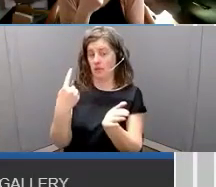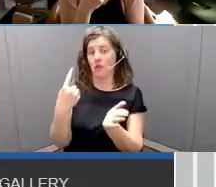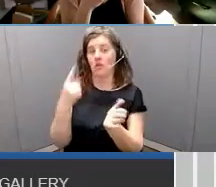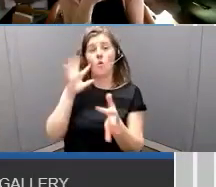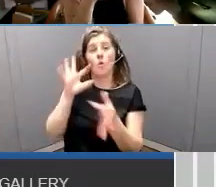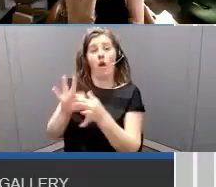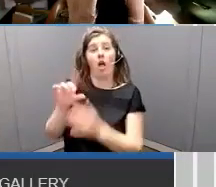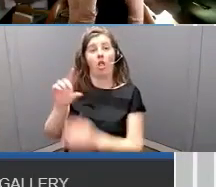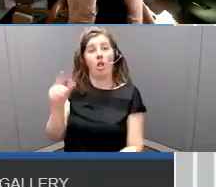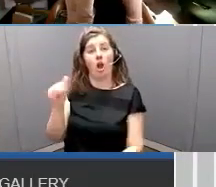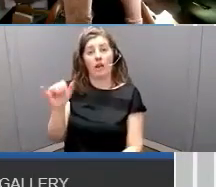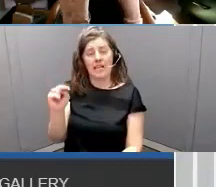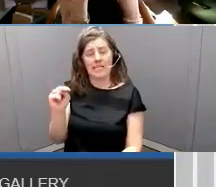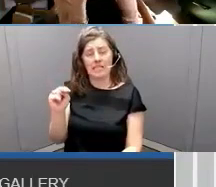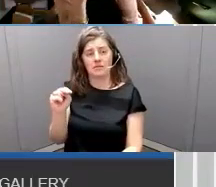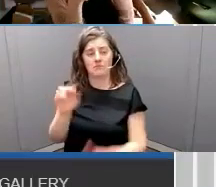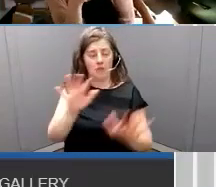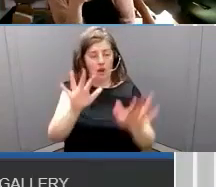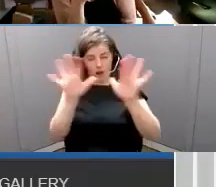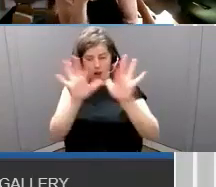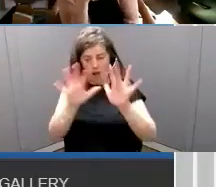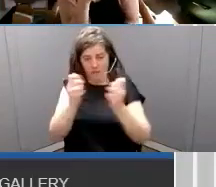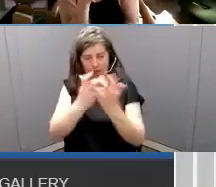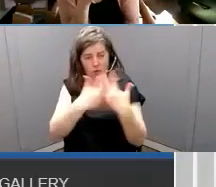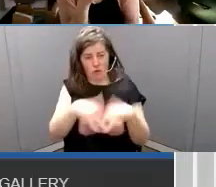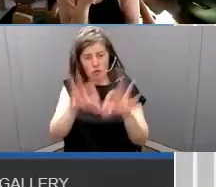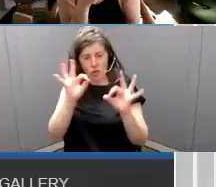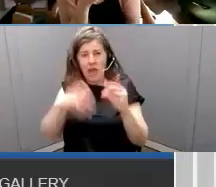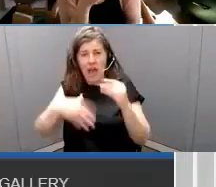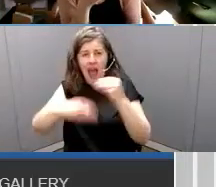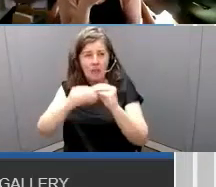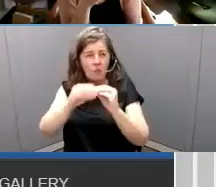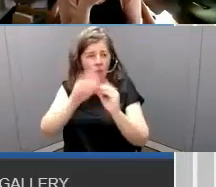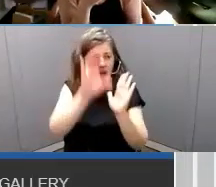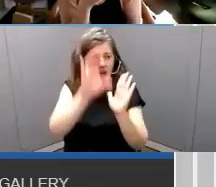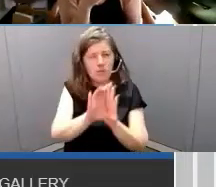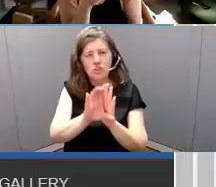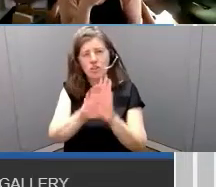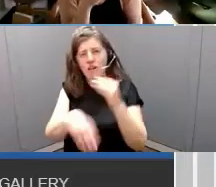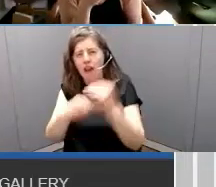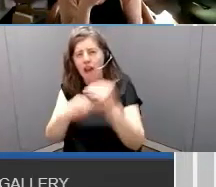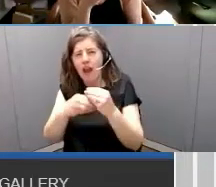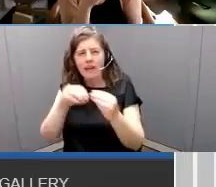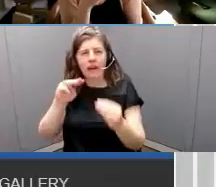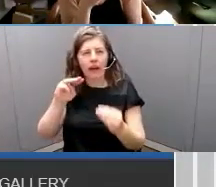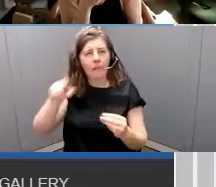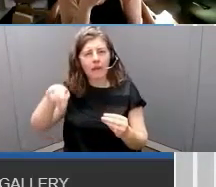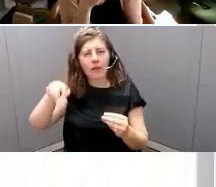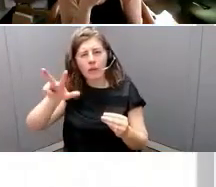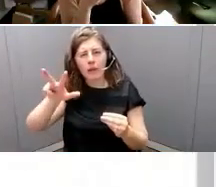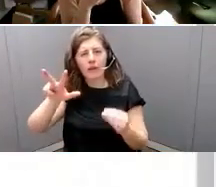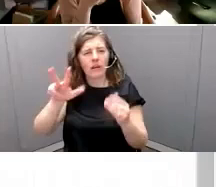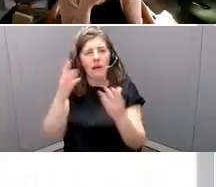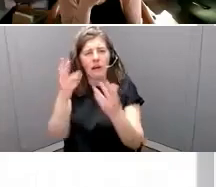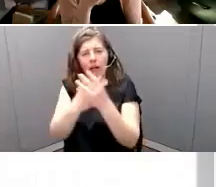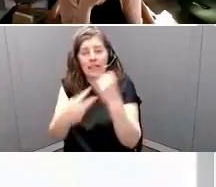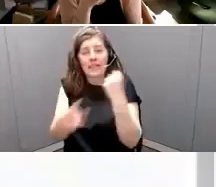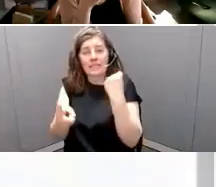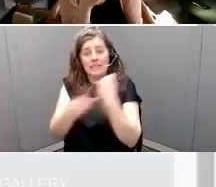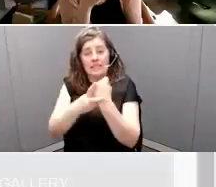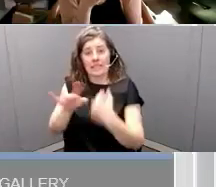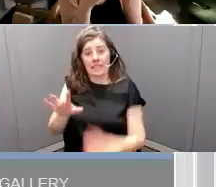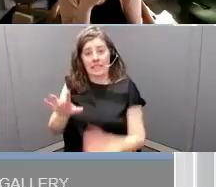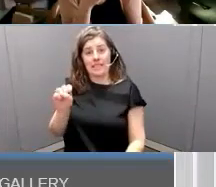here, cross your T's, dot your I's, add more imagery, add more MP3 files, click save once